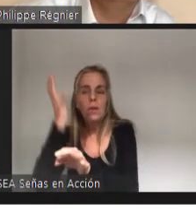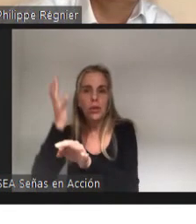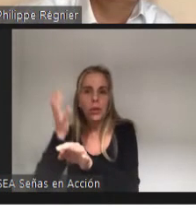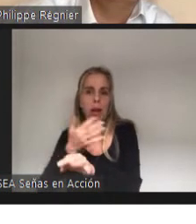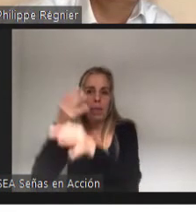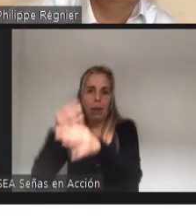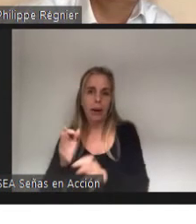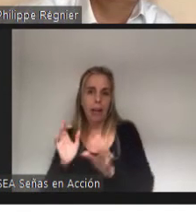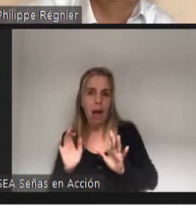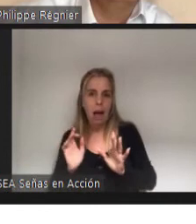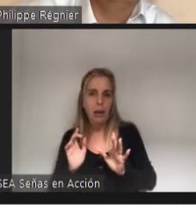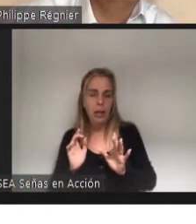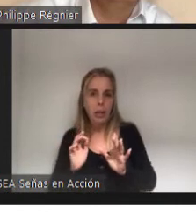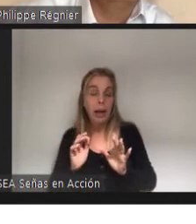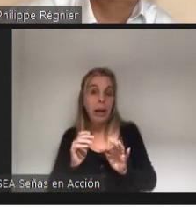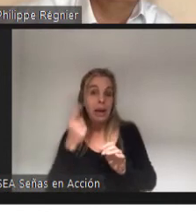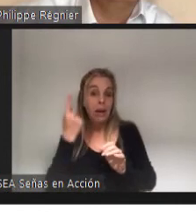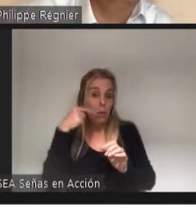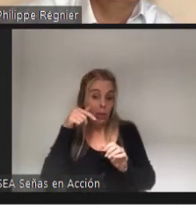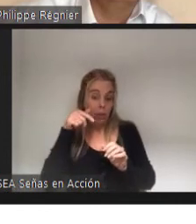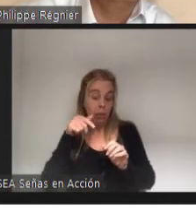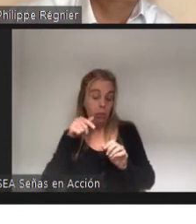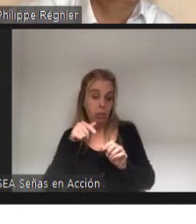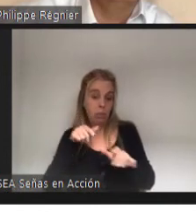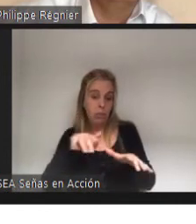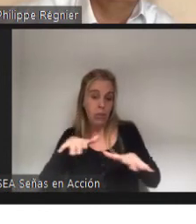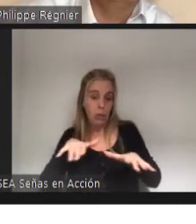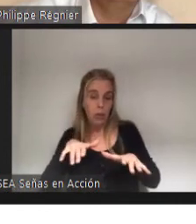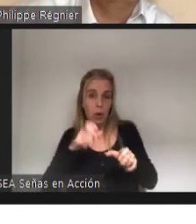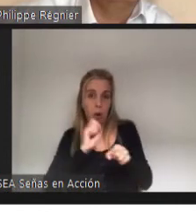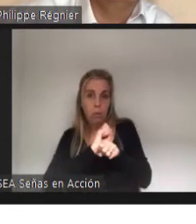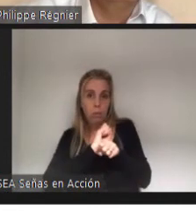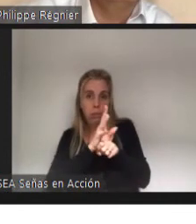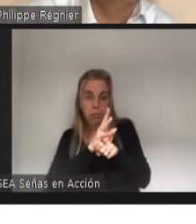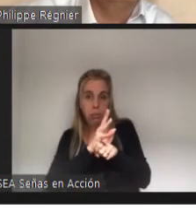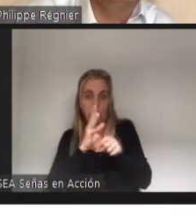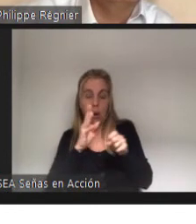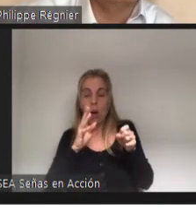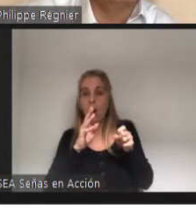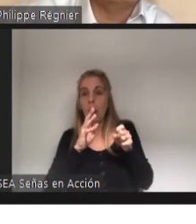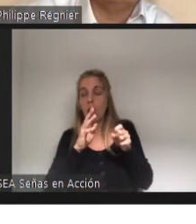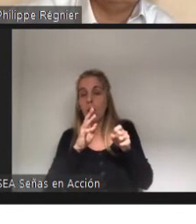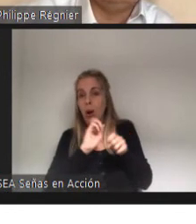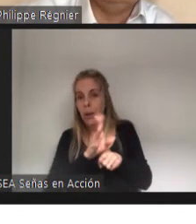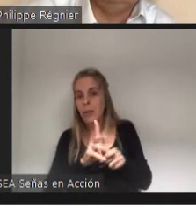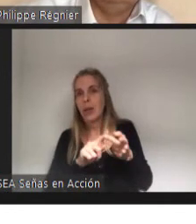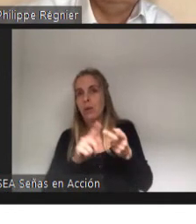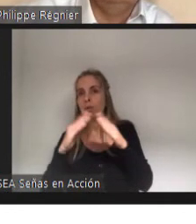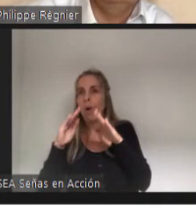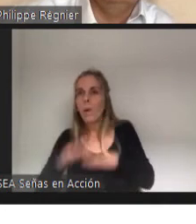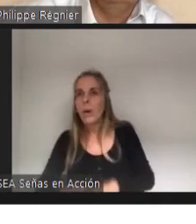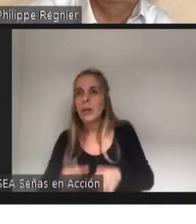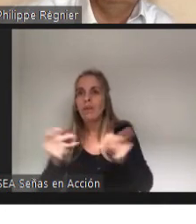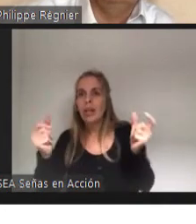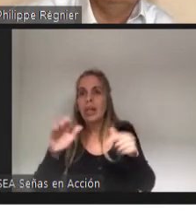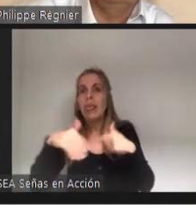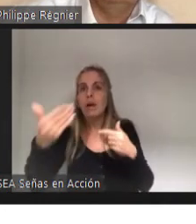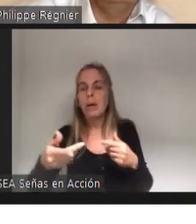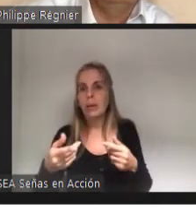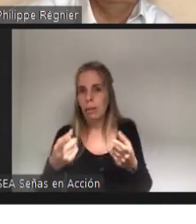the end of the whole thing, it'll serve to that end after the lockdown and after the pandemic.